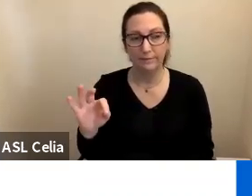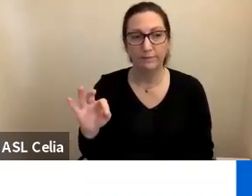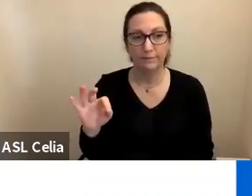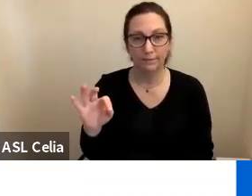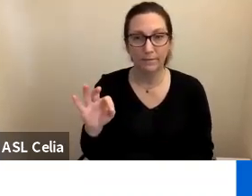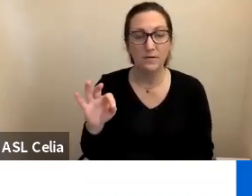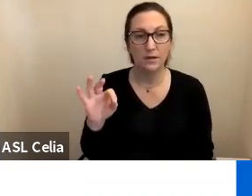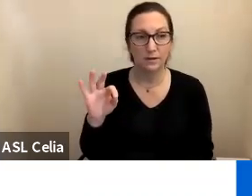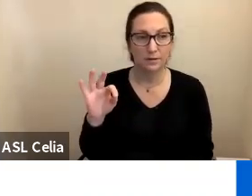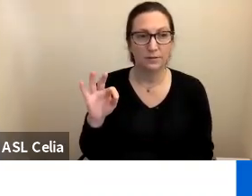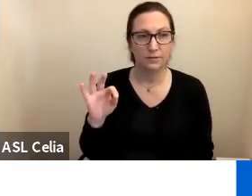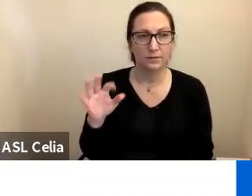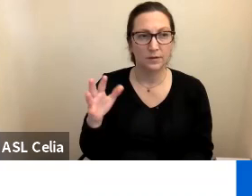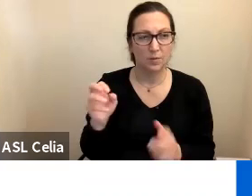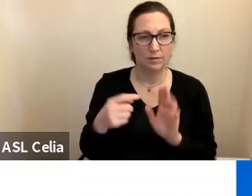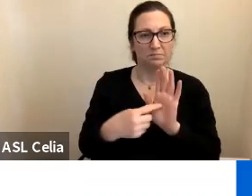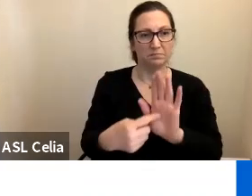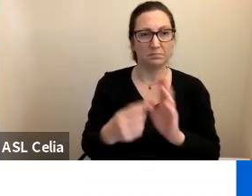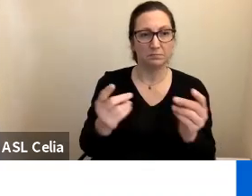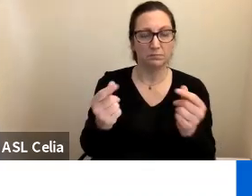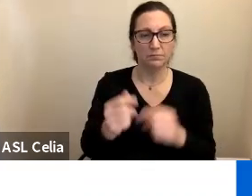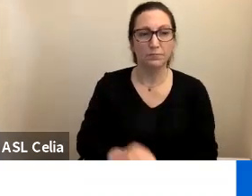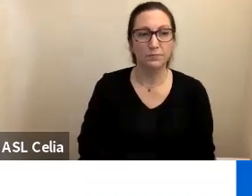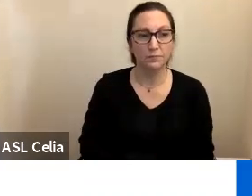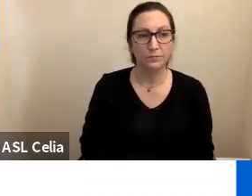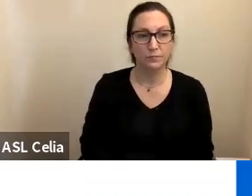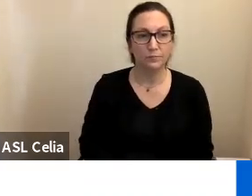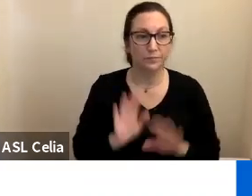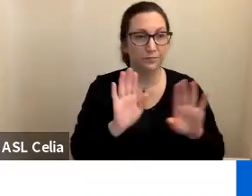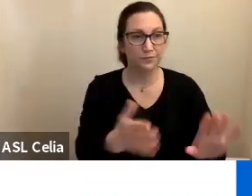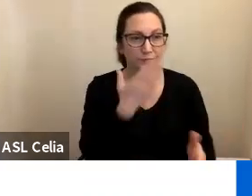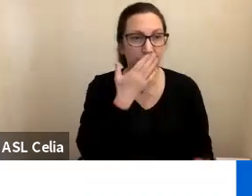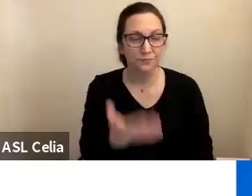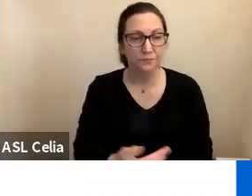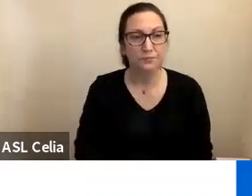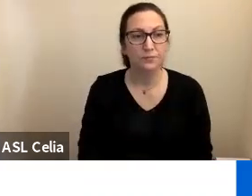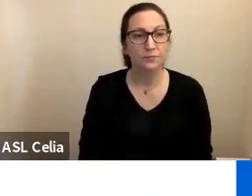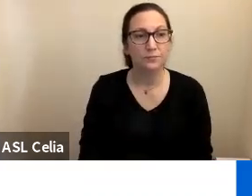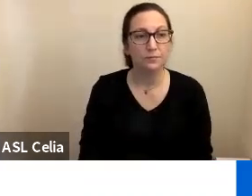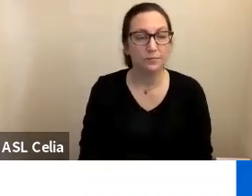So just wanted to pull that up real quick. Oh, this is great. Thank you. Let's see.